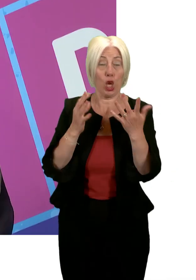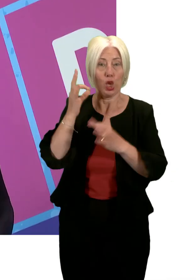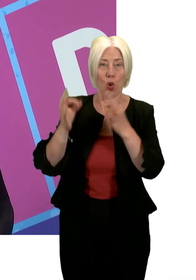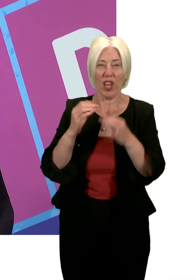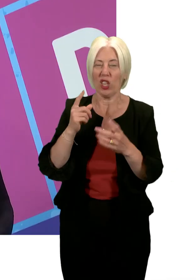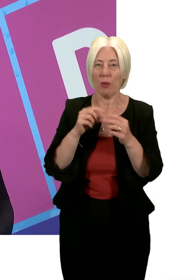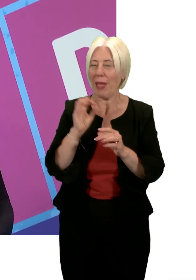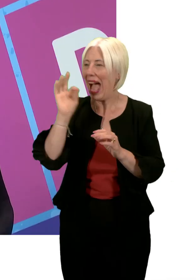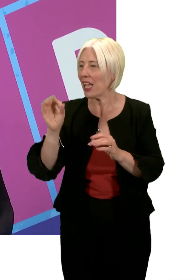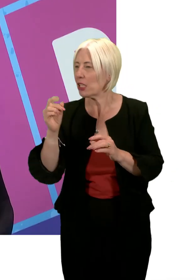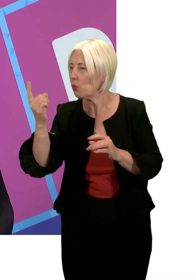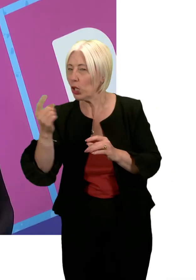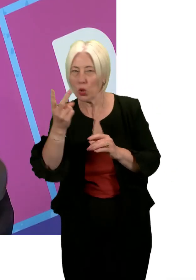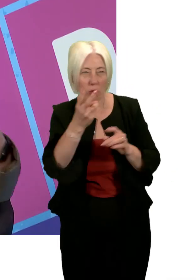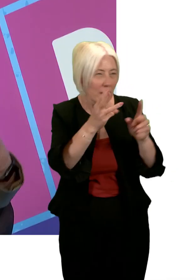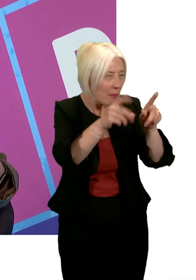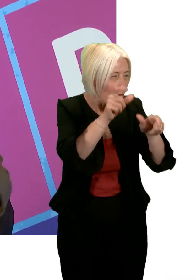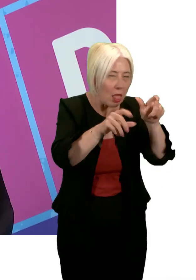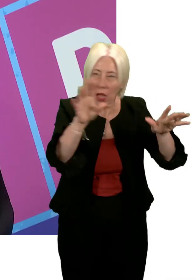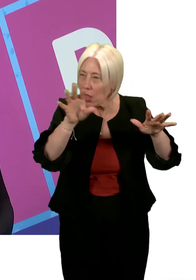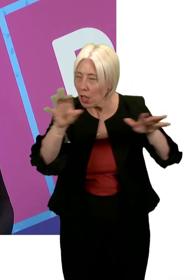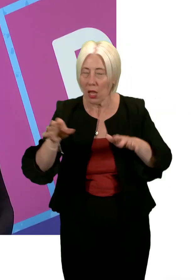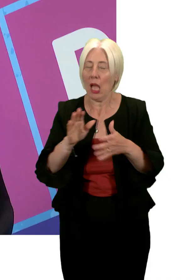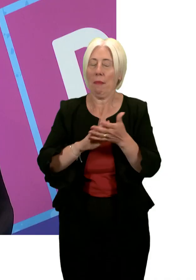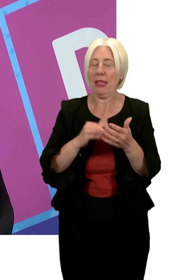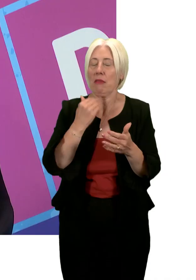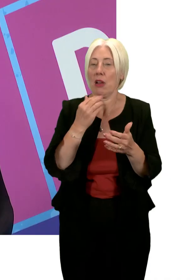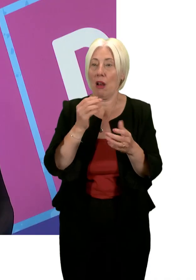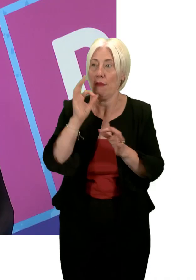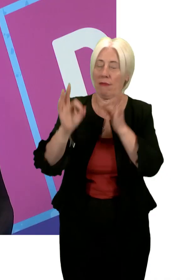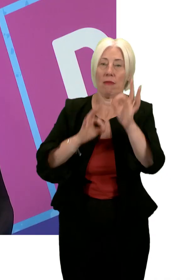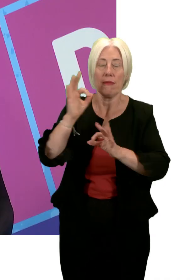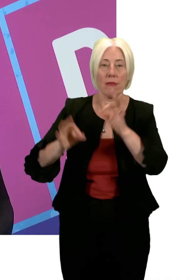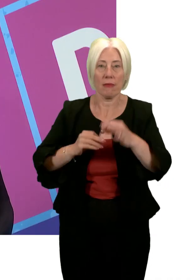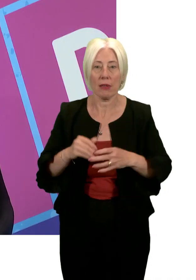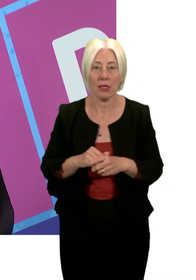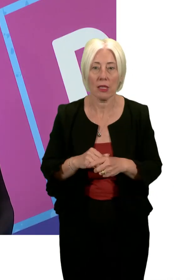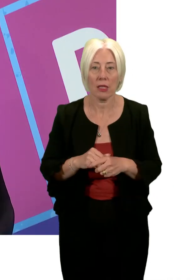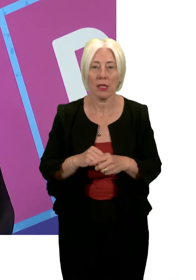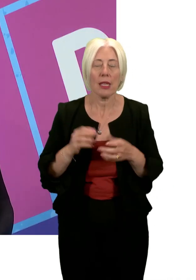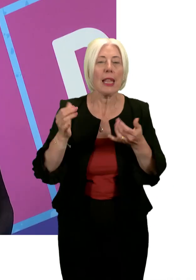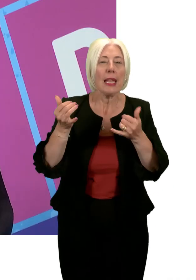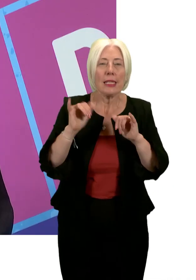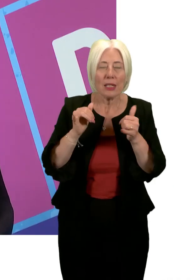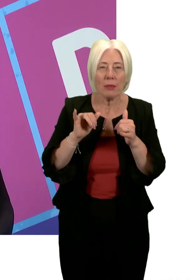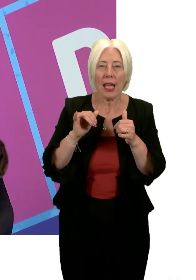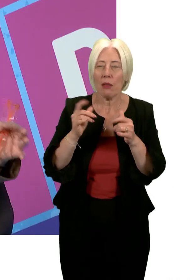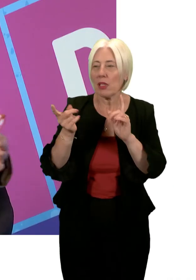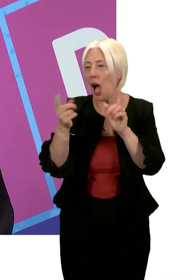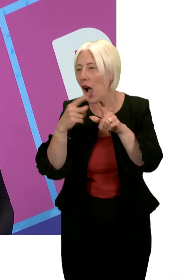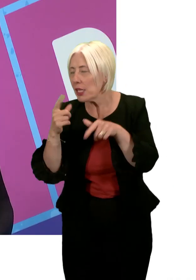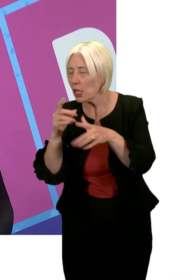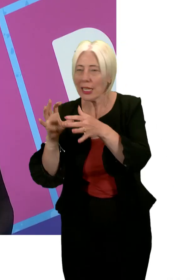at a time, and that means that people get their questions out there, because quite often the answers and responses can roll in. Not